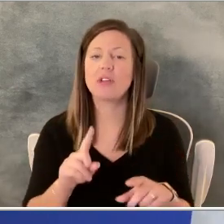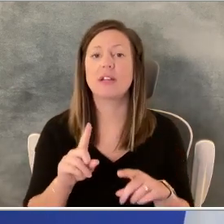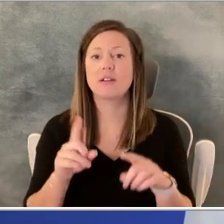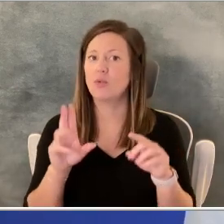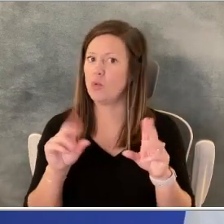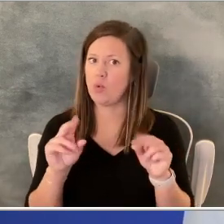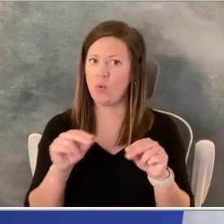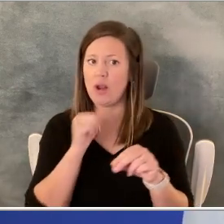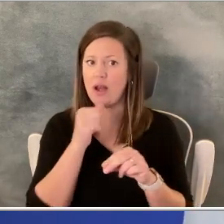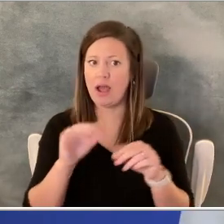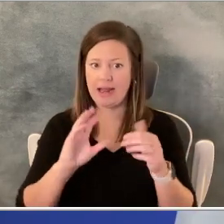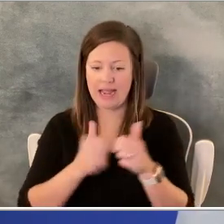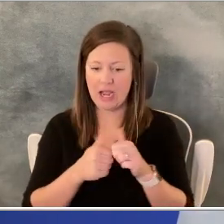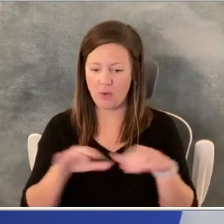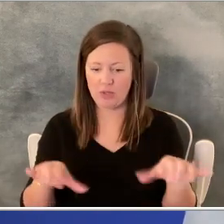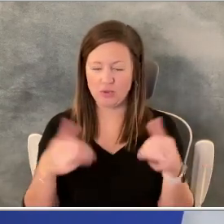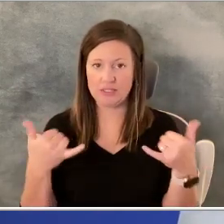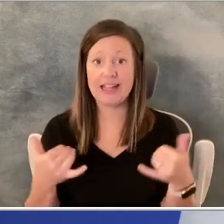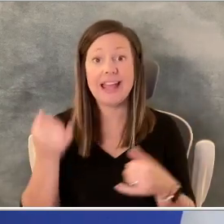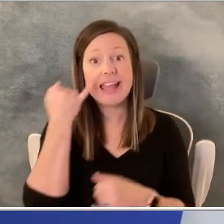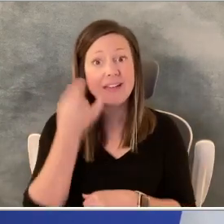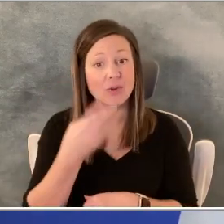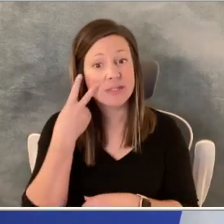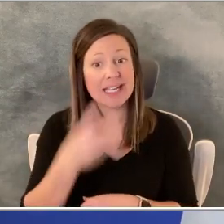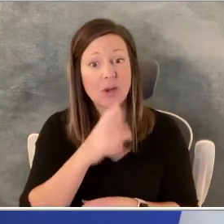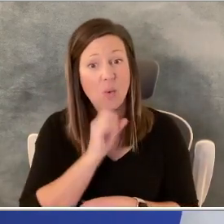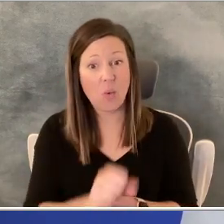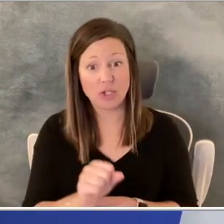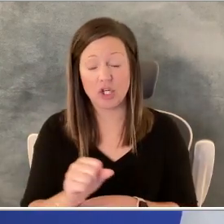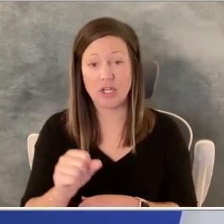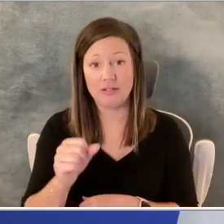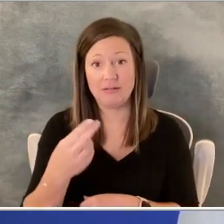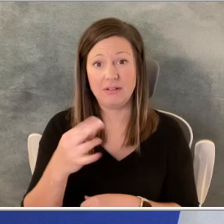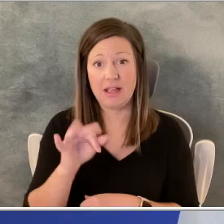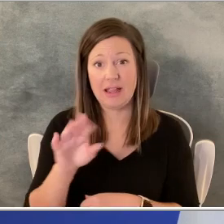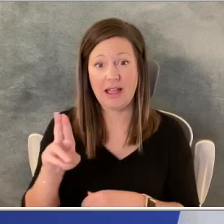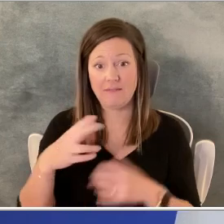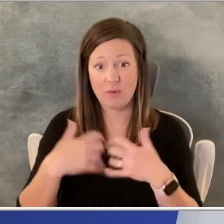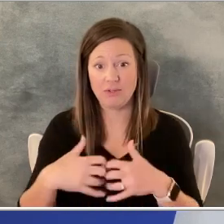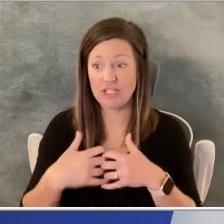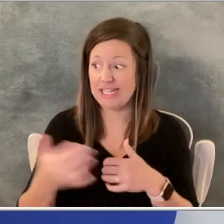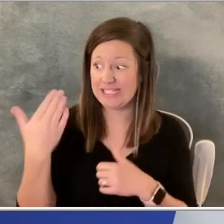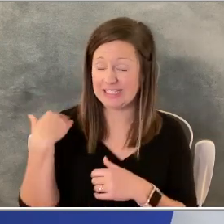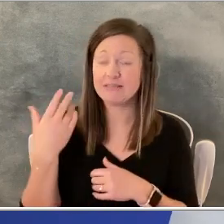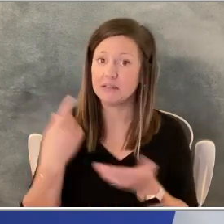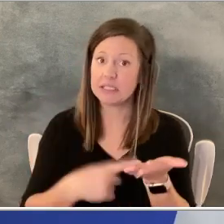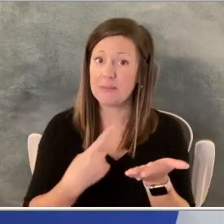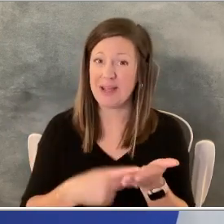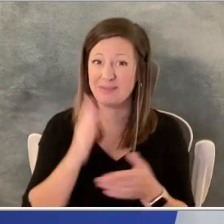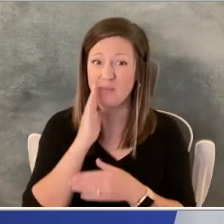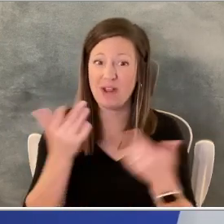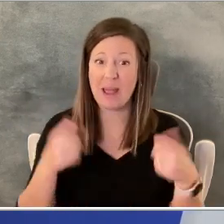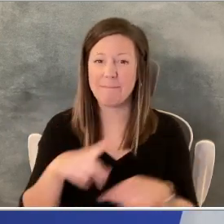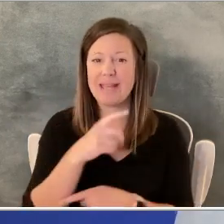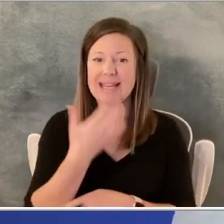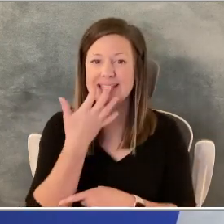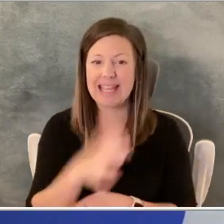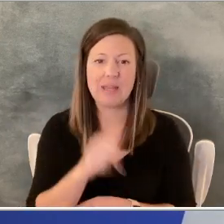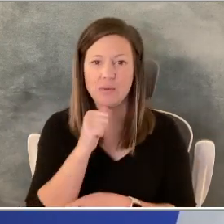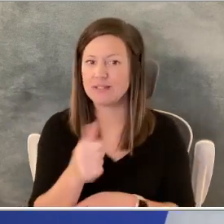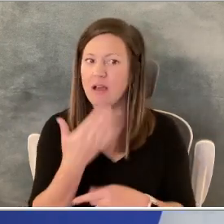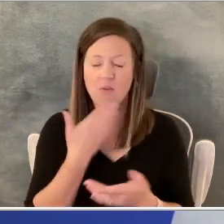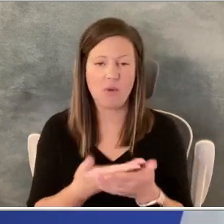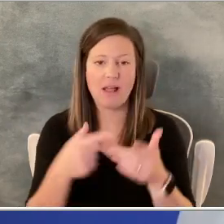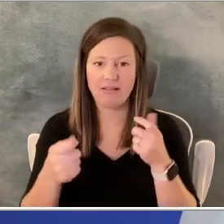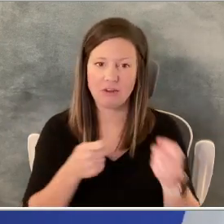older generations of HIFU machines, there was some collateral damage that would occur because the heat wasn't really well controlled, and that's ultimately